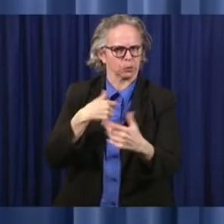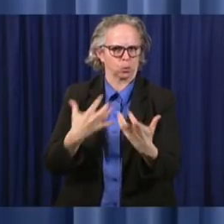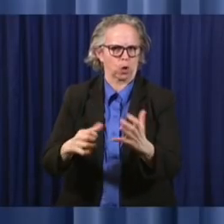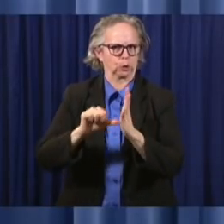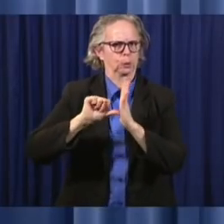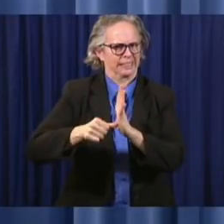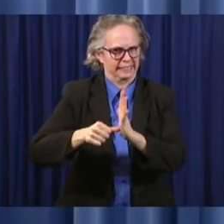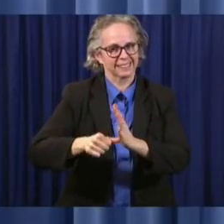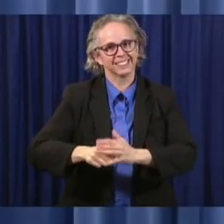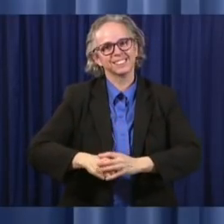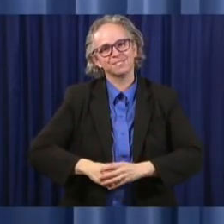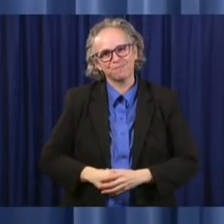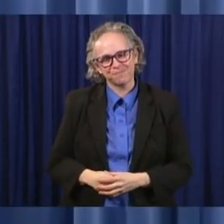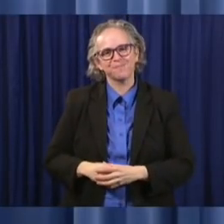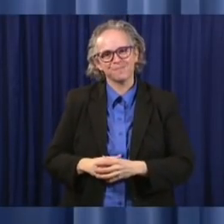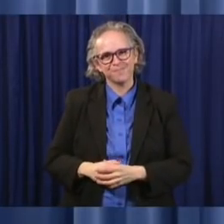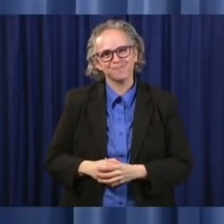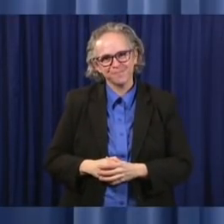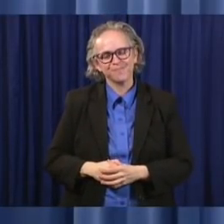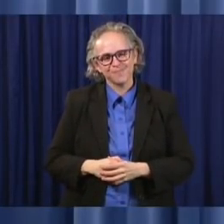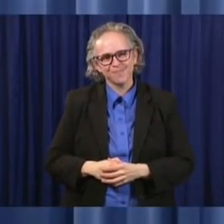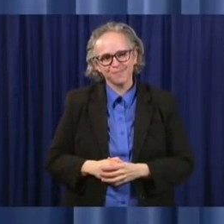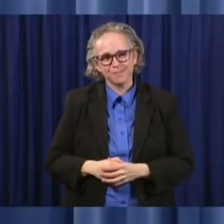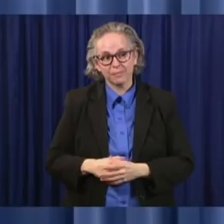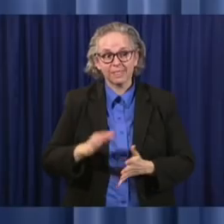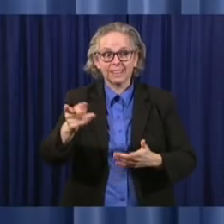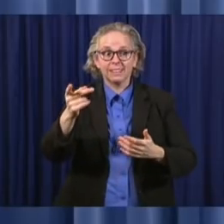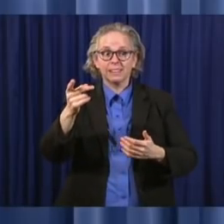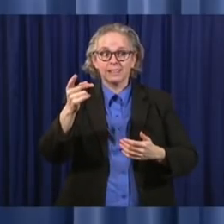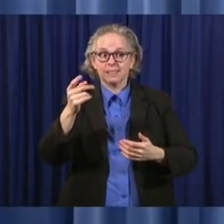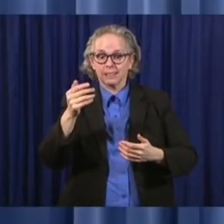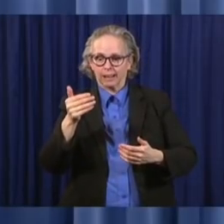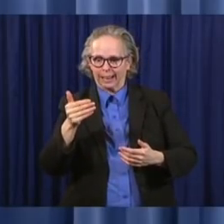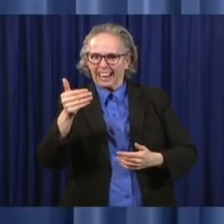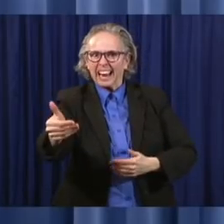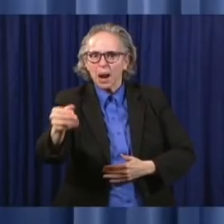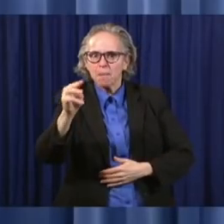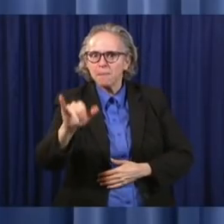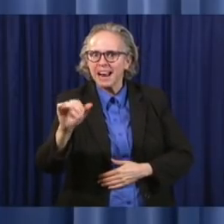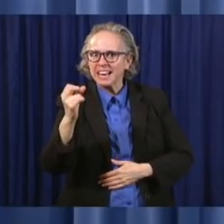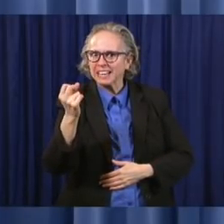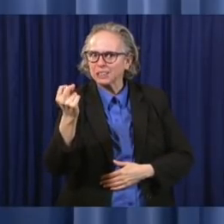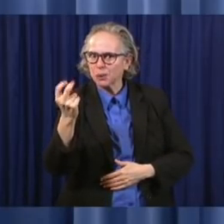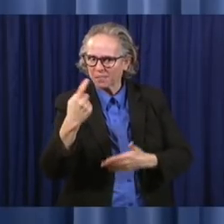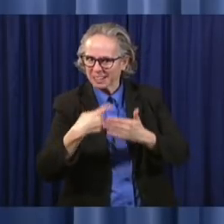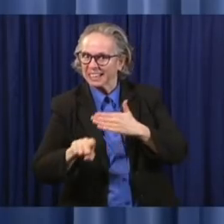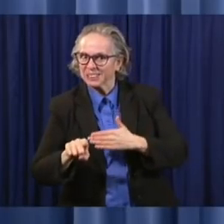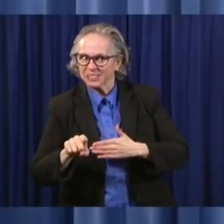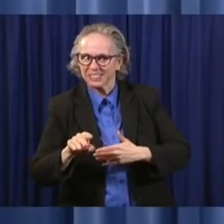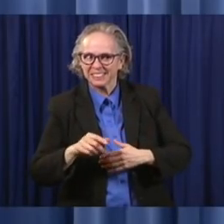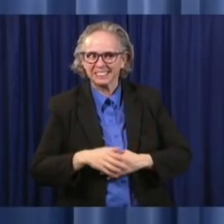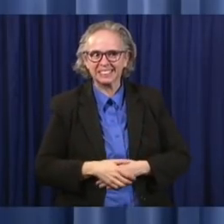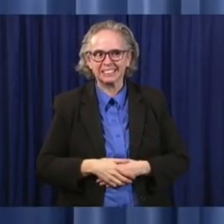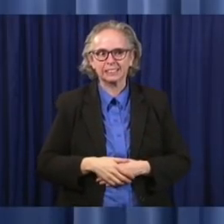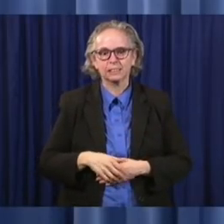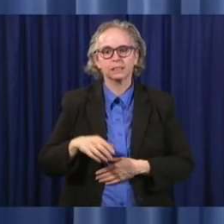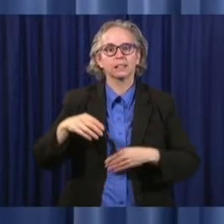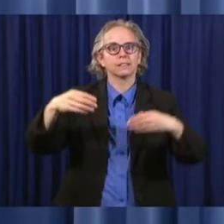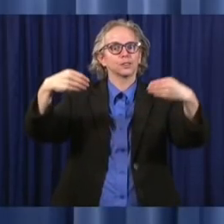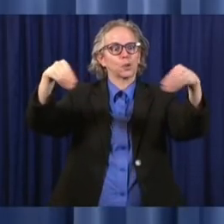Looking forward now, May 12th, next week, this coming Tuesday, virtually all retail will open